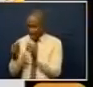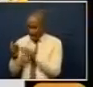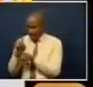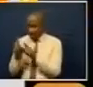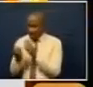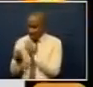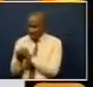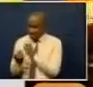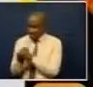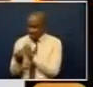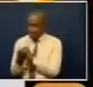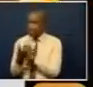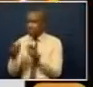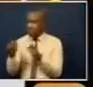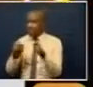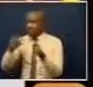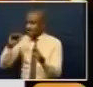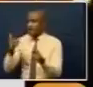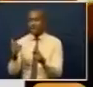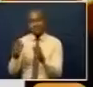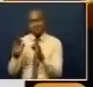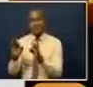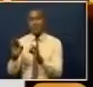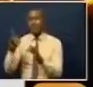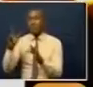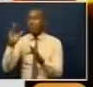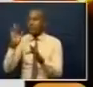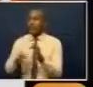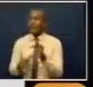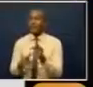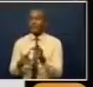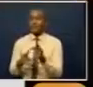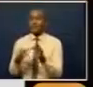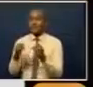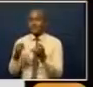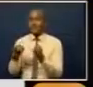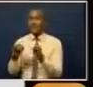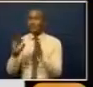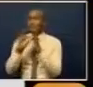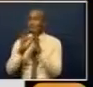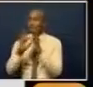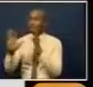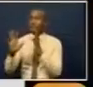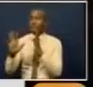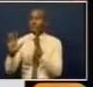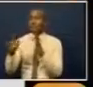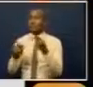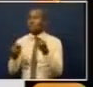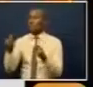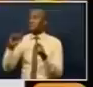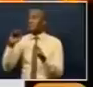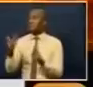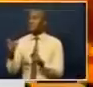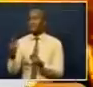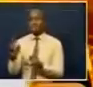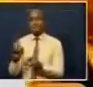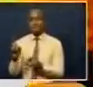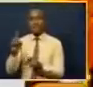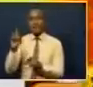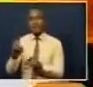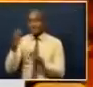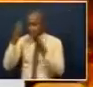leading a city like Nairobi, that you cannot try to be popular and run the city, you know, because you have to make tough